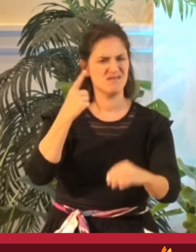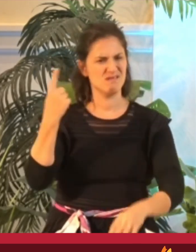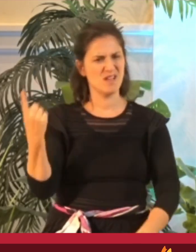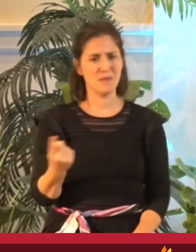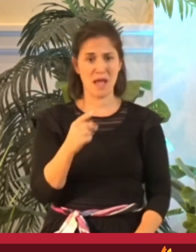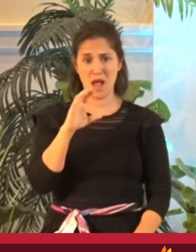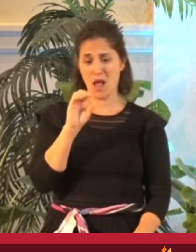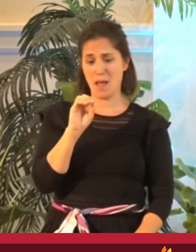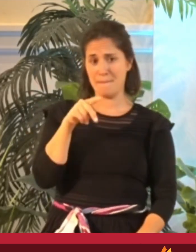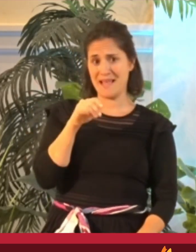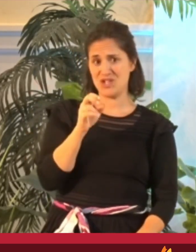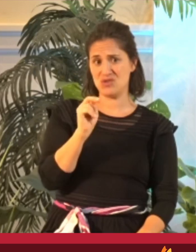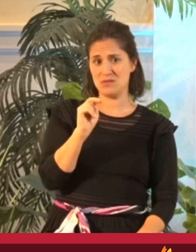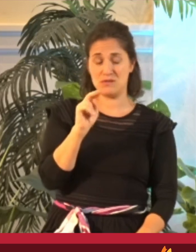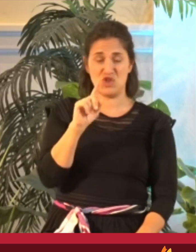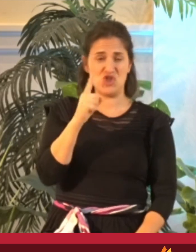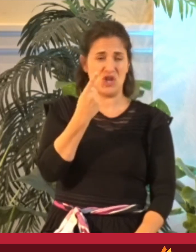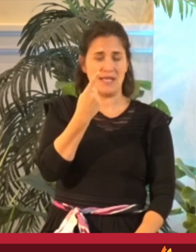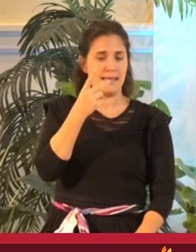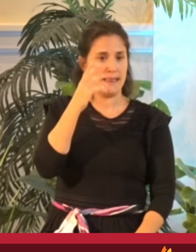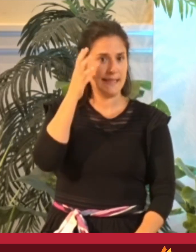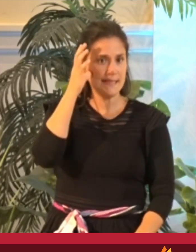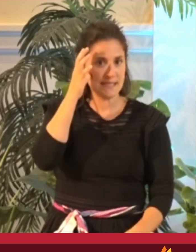seeing someone, looking,